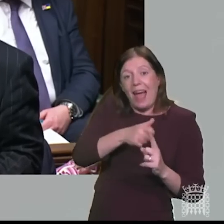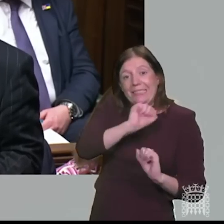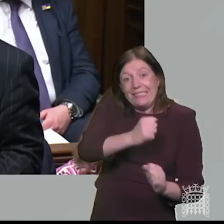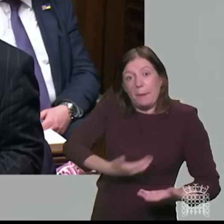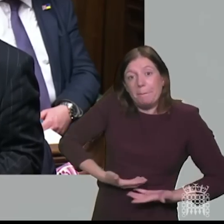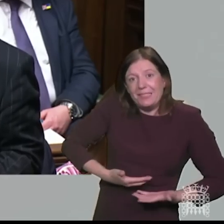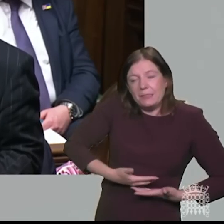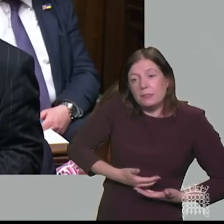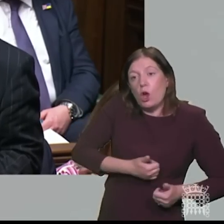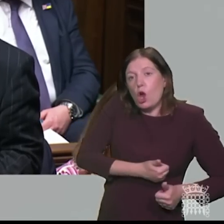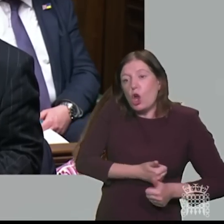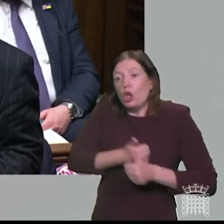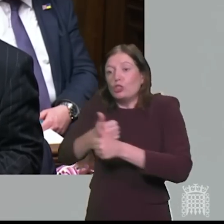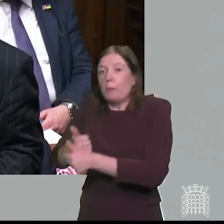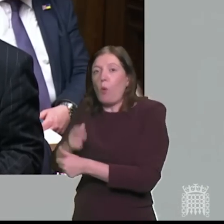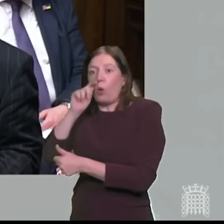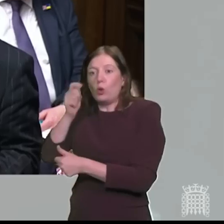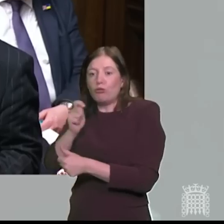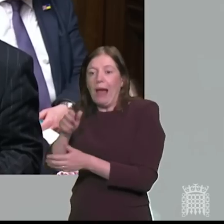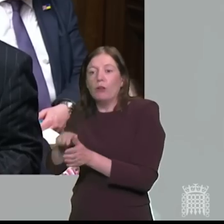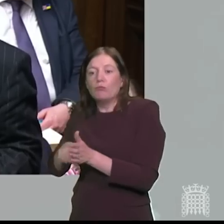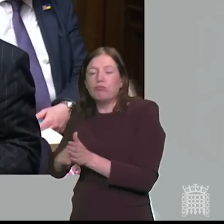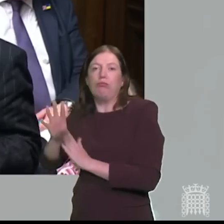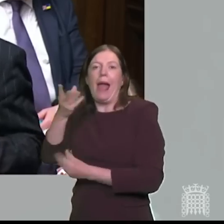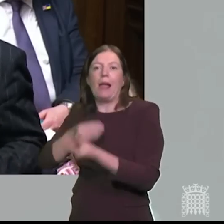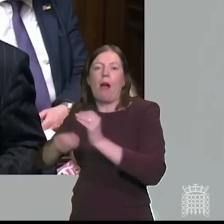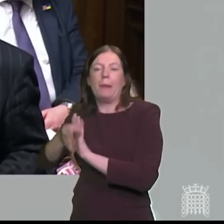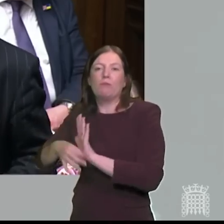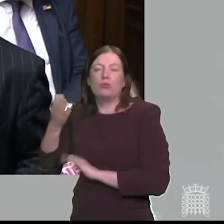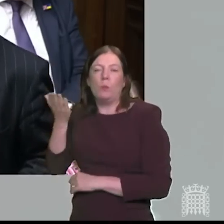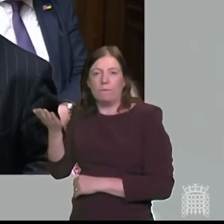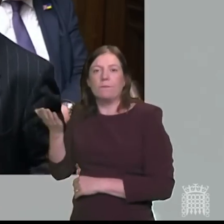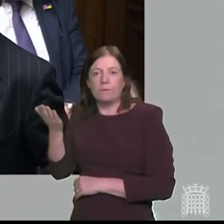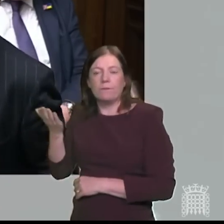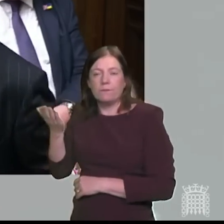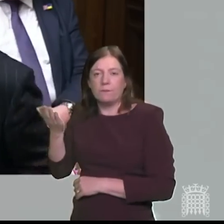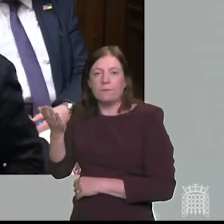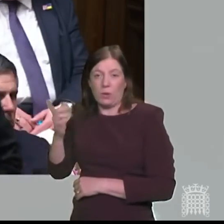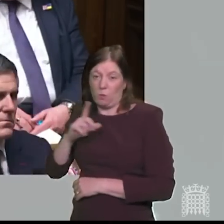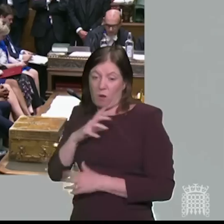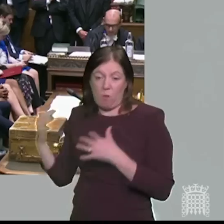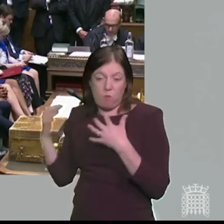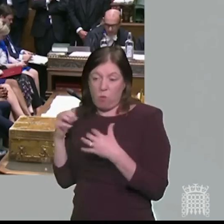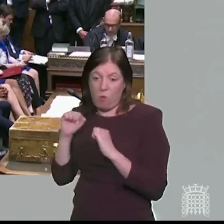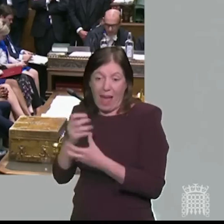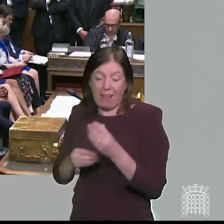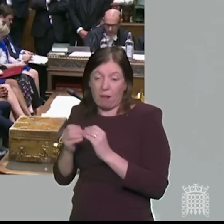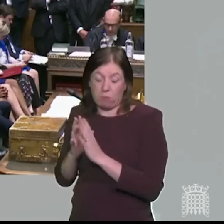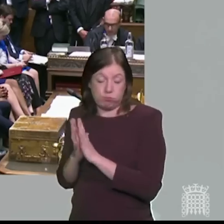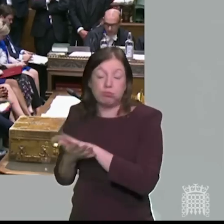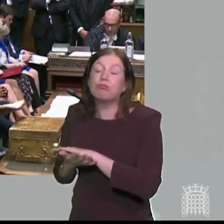sector to help strengthen Ukraine's recovery and their economic prospects after this devastating war? Prime